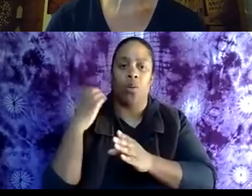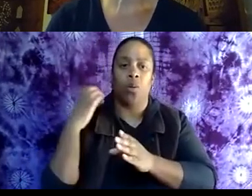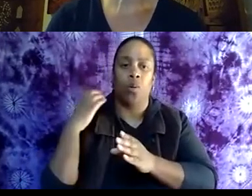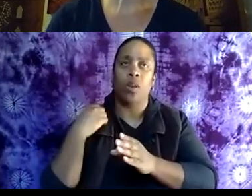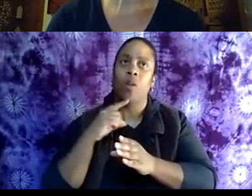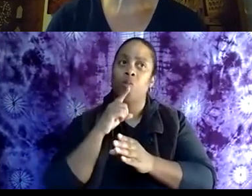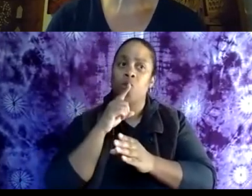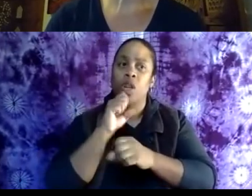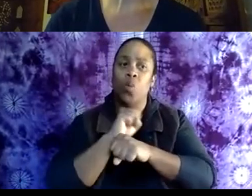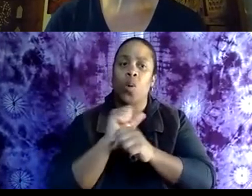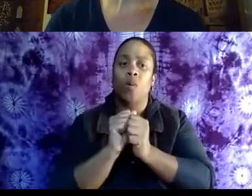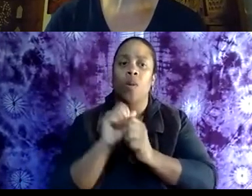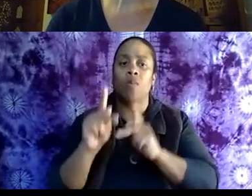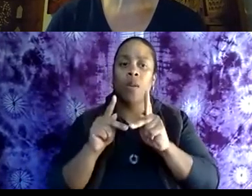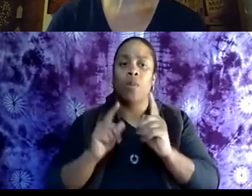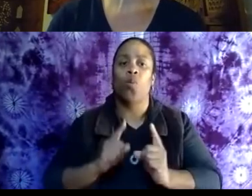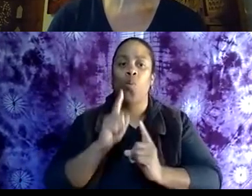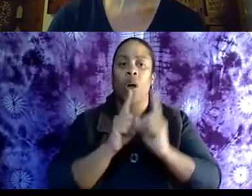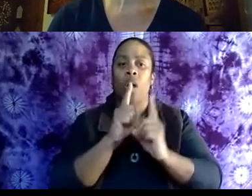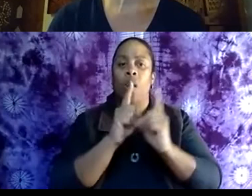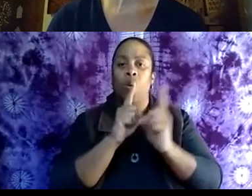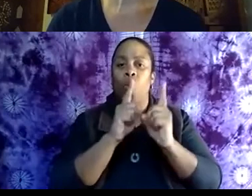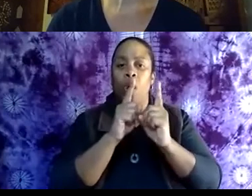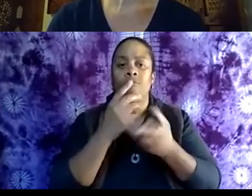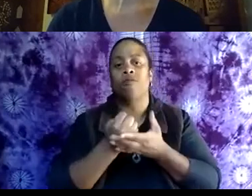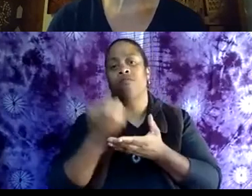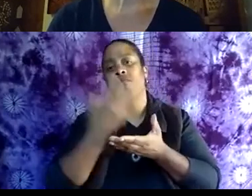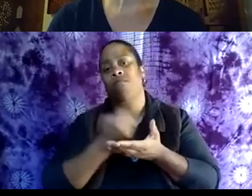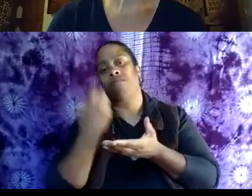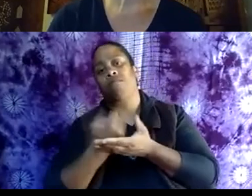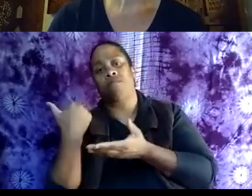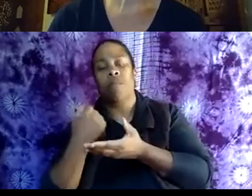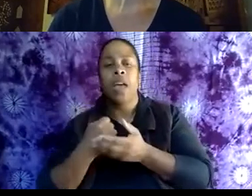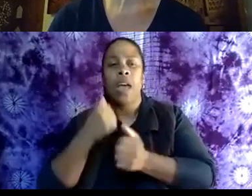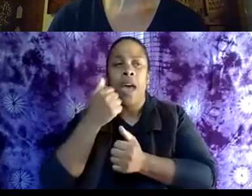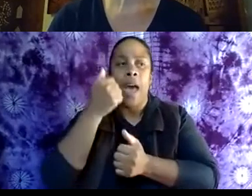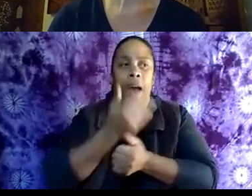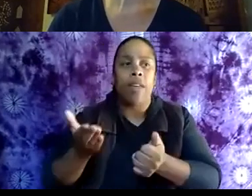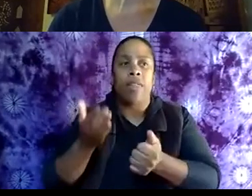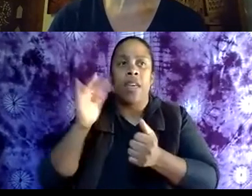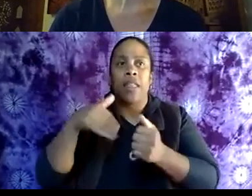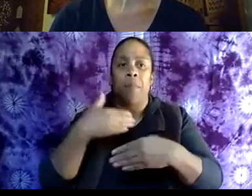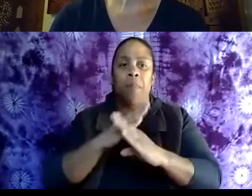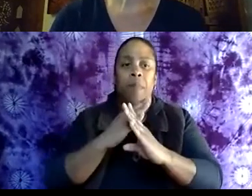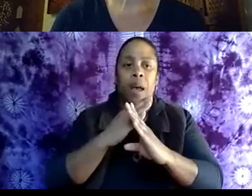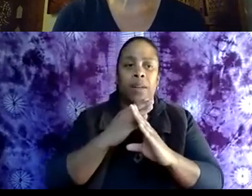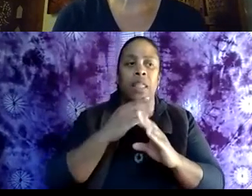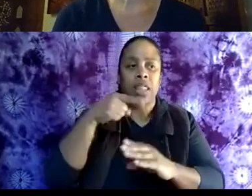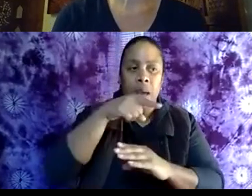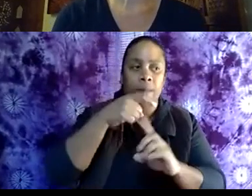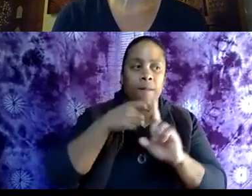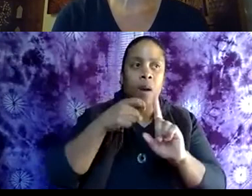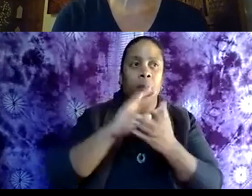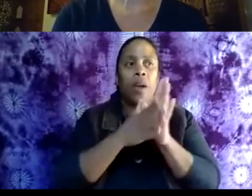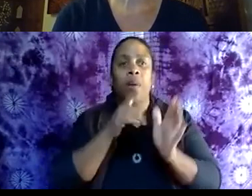work with my clients on a one-on-one basis to get rid of everything that is in the way of everything they came here to be, really